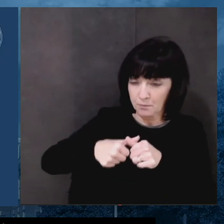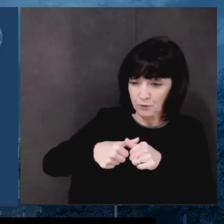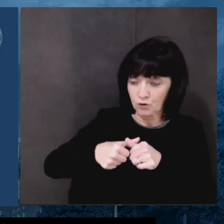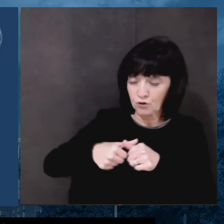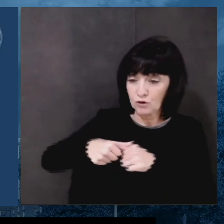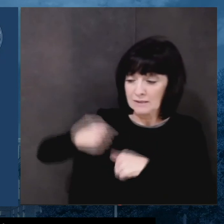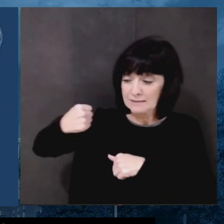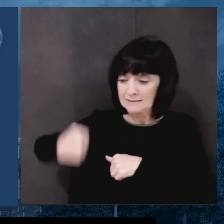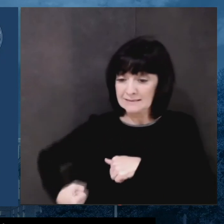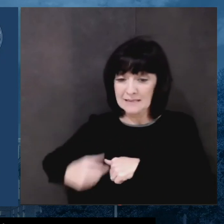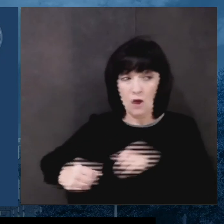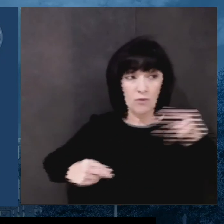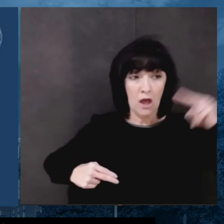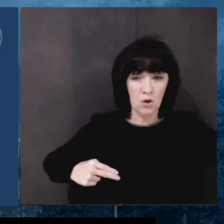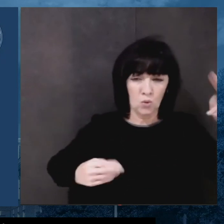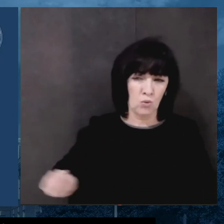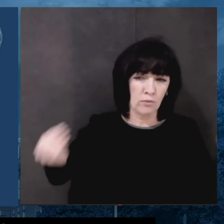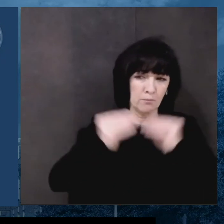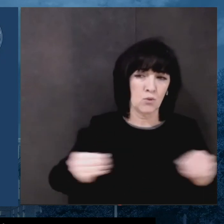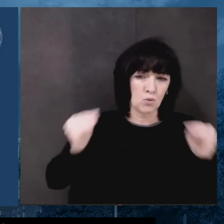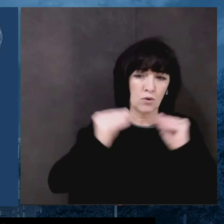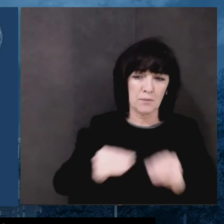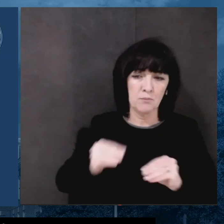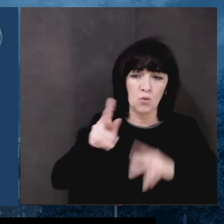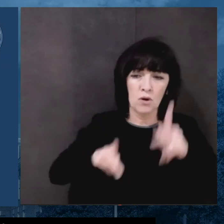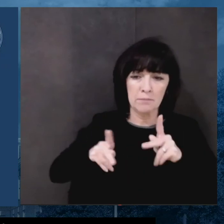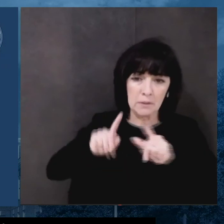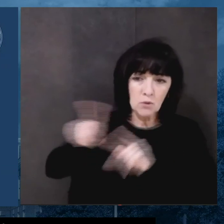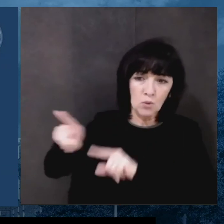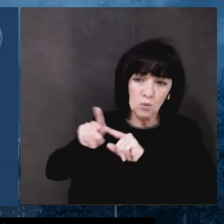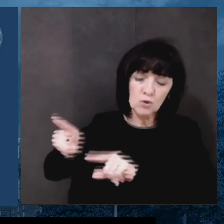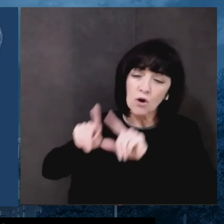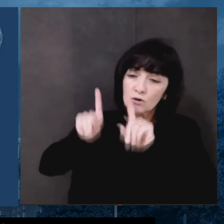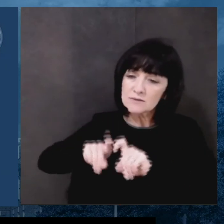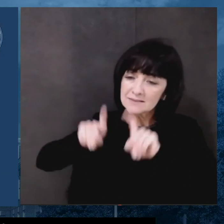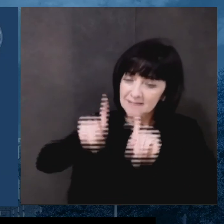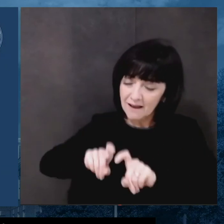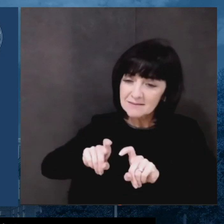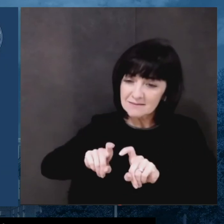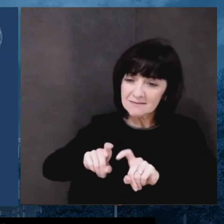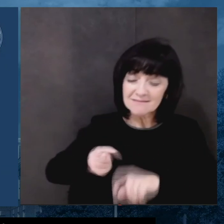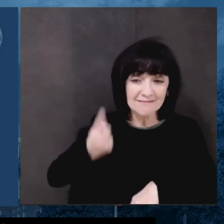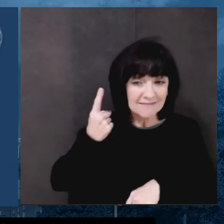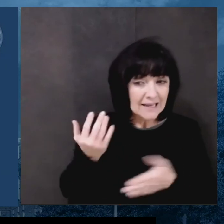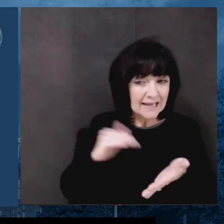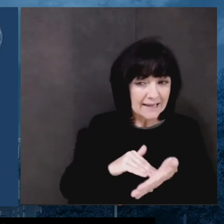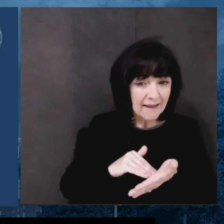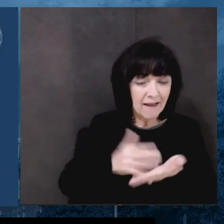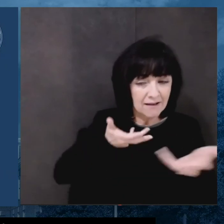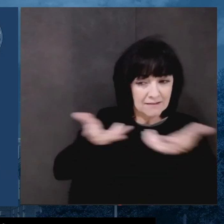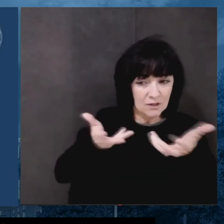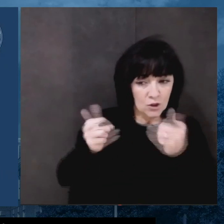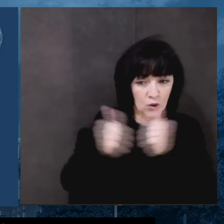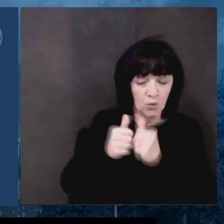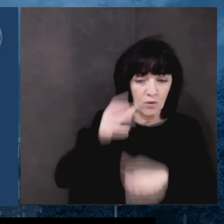around what's safe and what's not. Again, working with teachers, working with superintendents and parents as well.